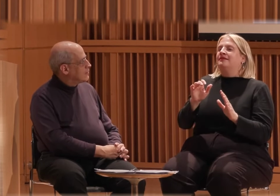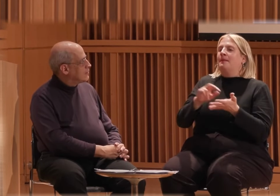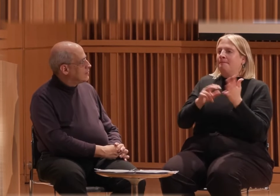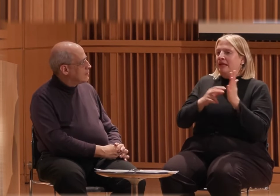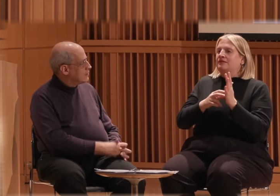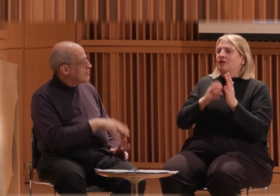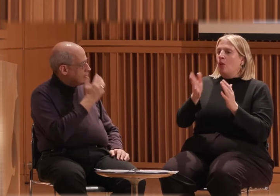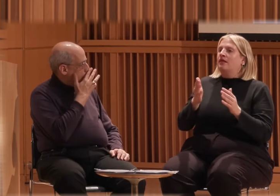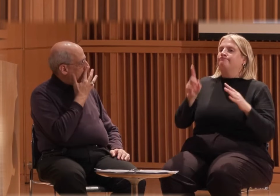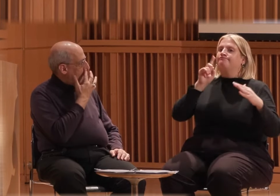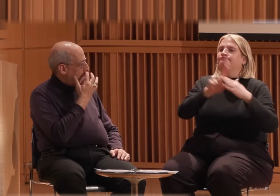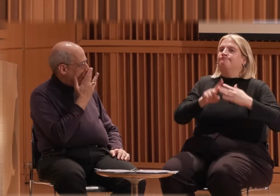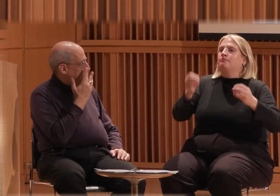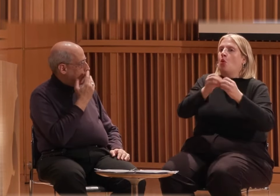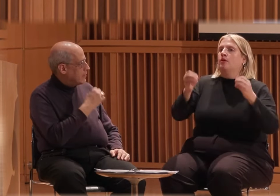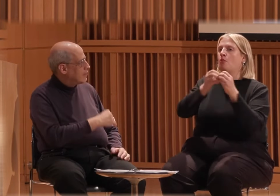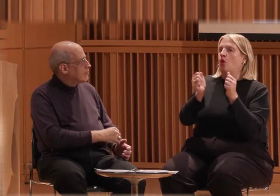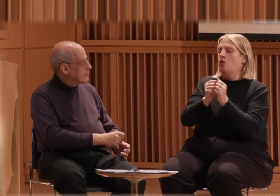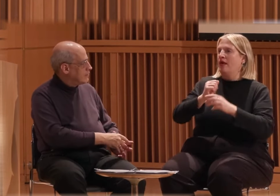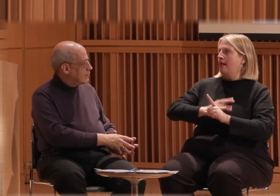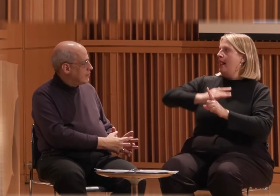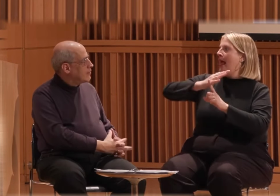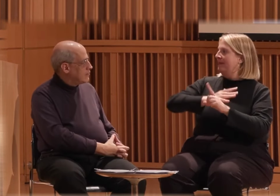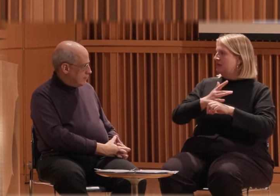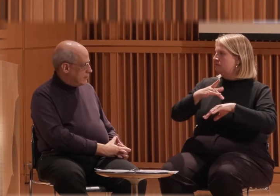more frequent with climate change. And I thought about,